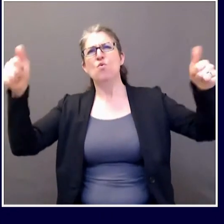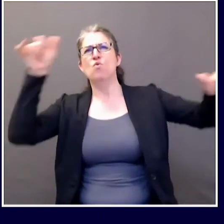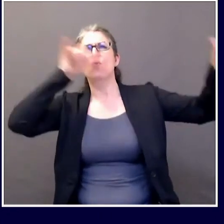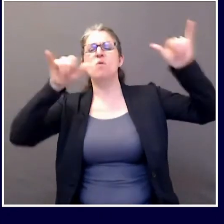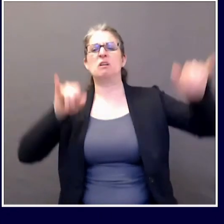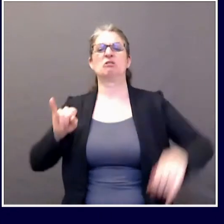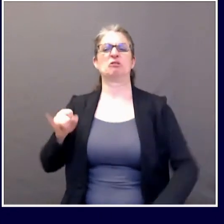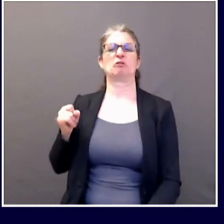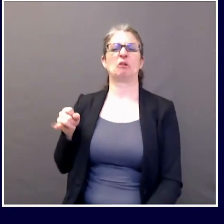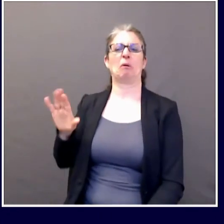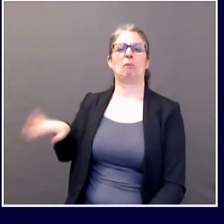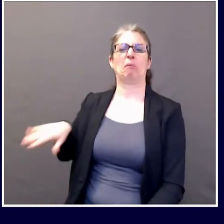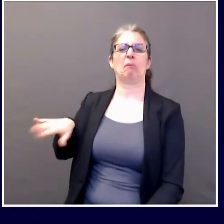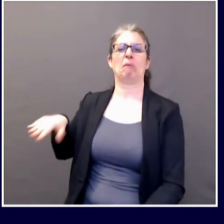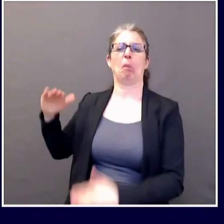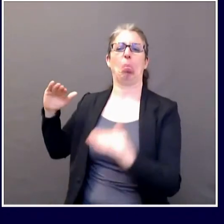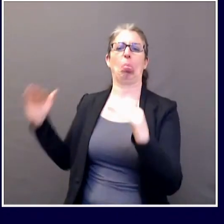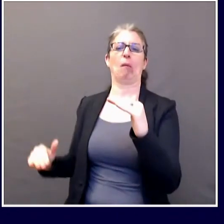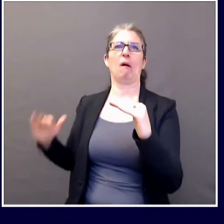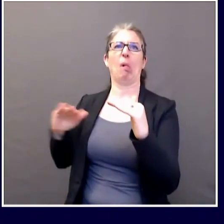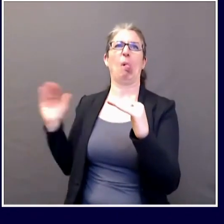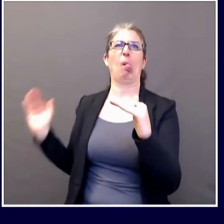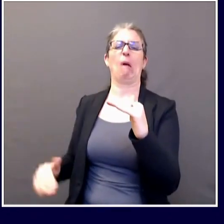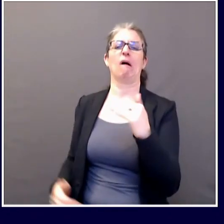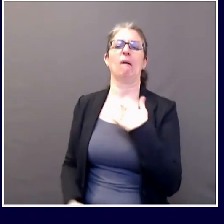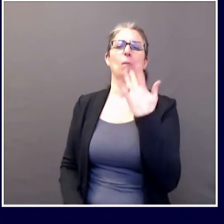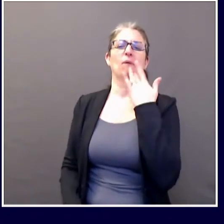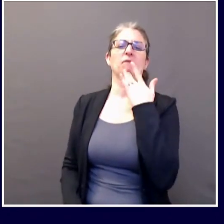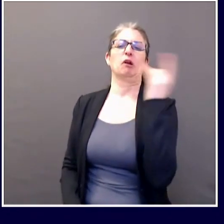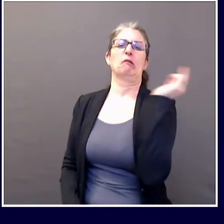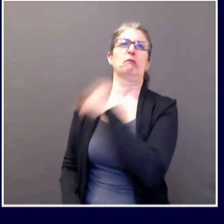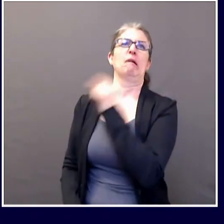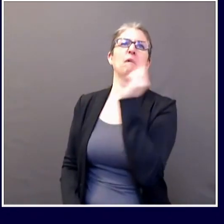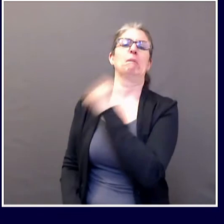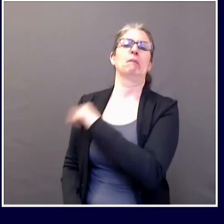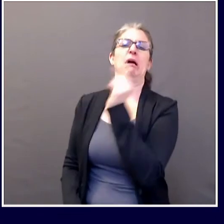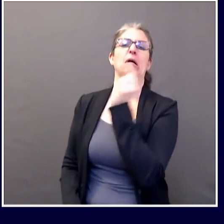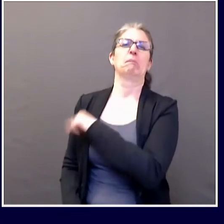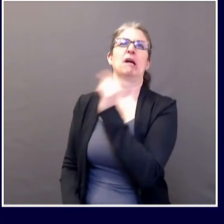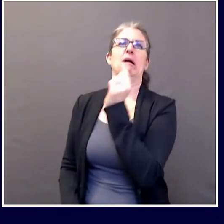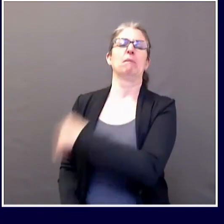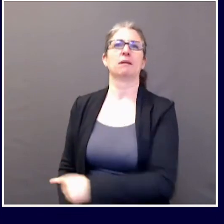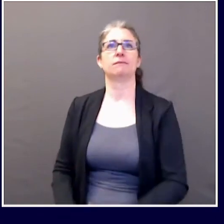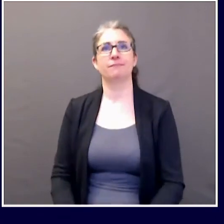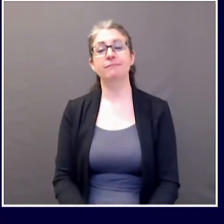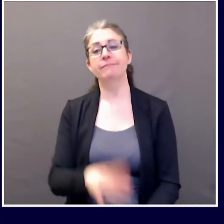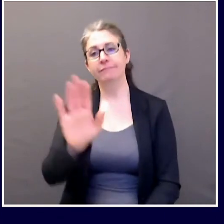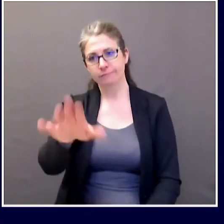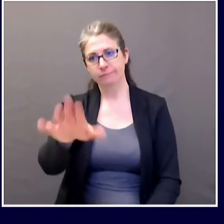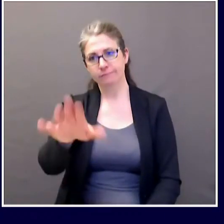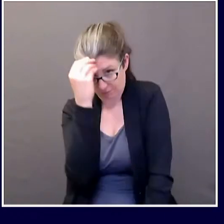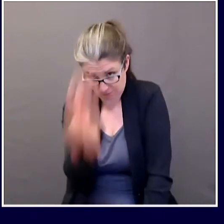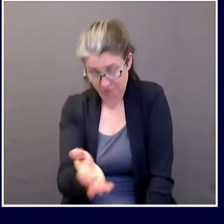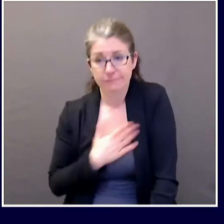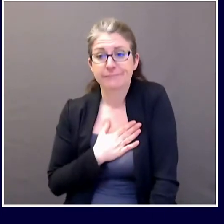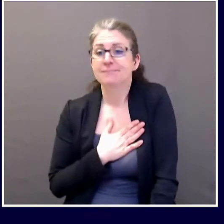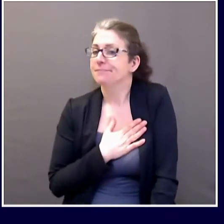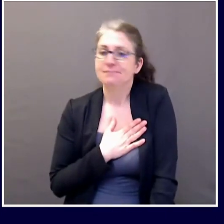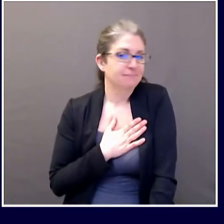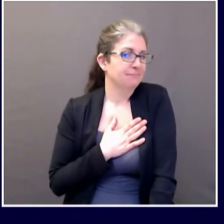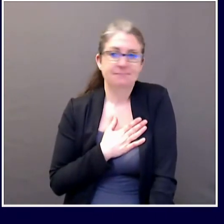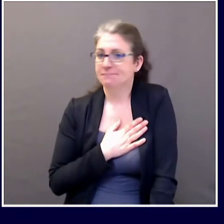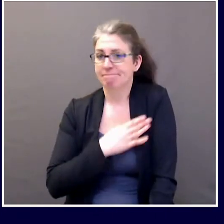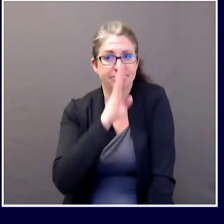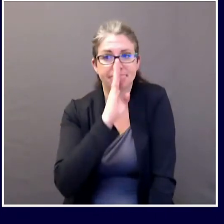vaccine. I want to address that straight on today. Let's first start by talking about the data. Now, first